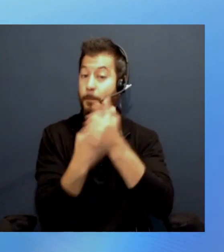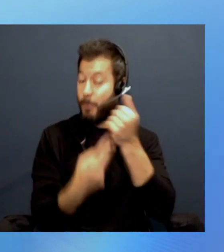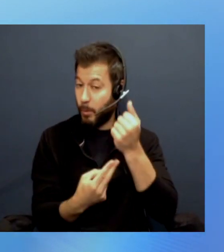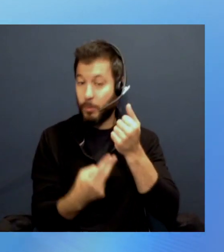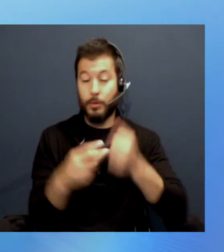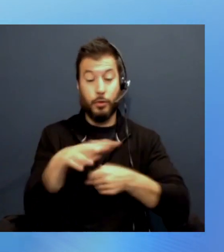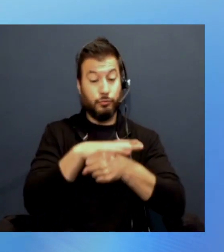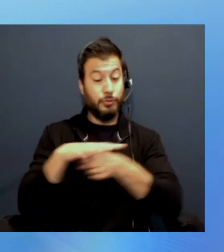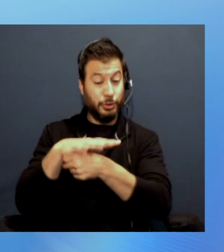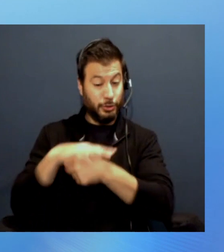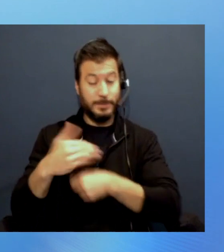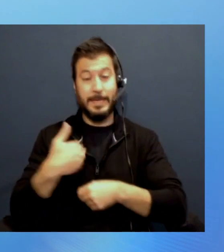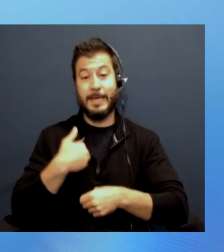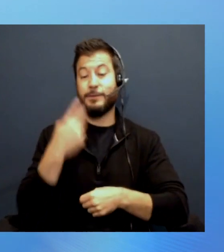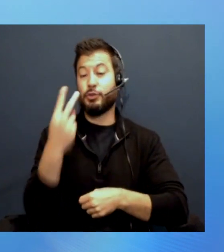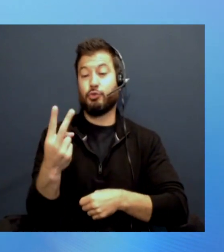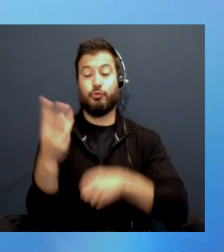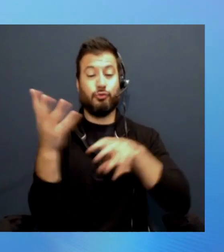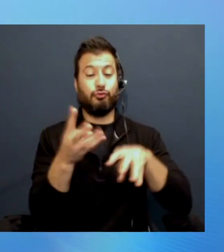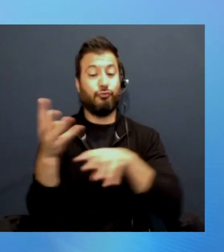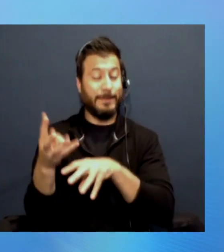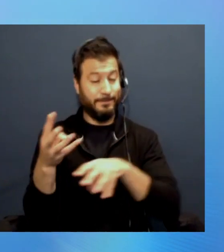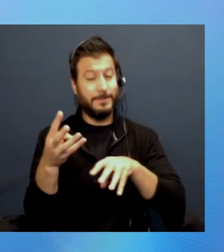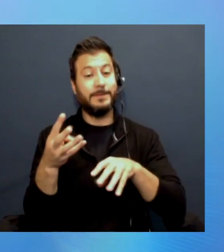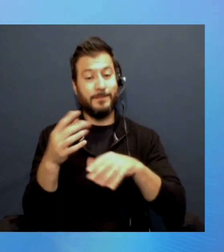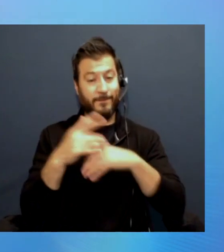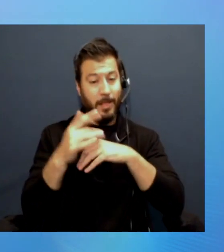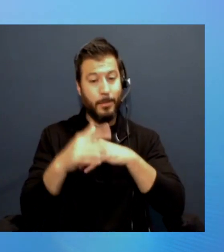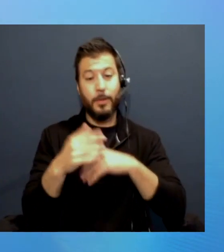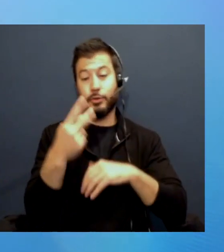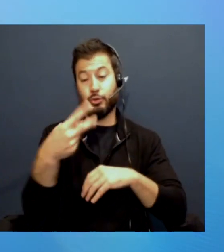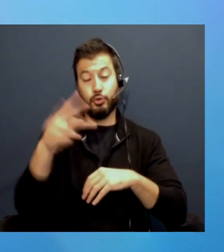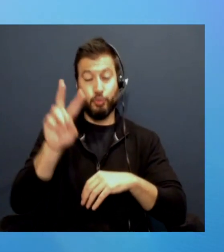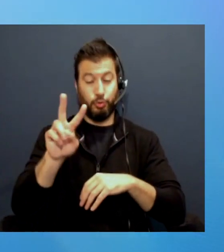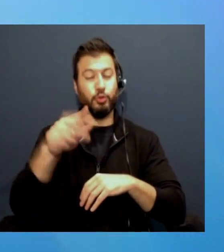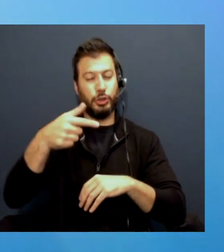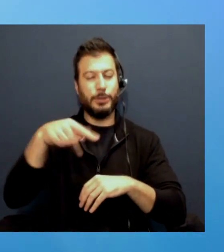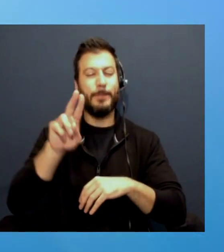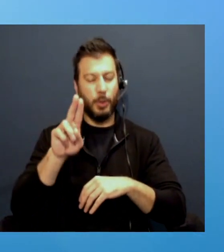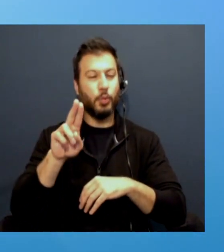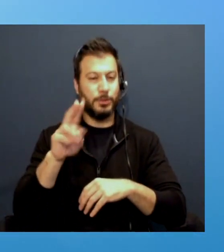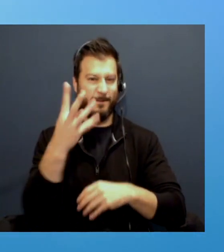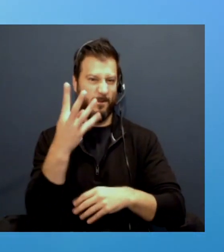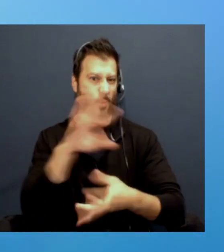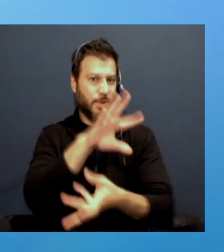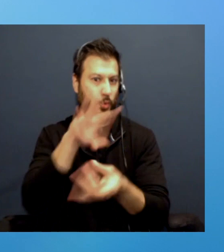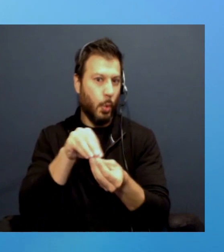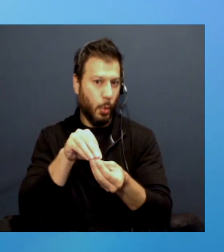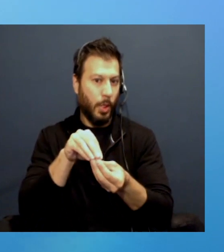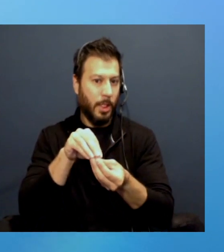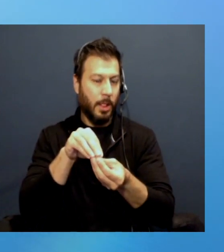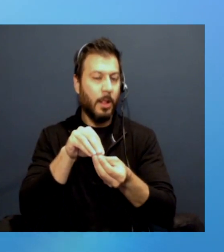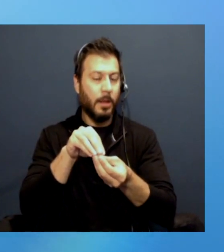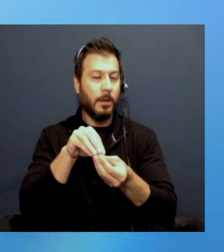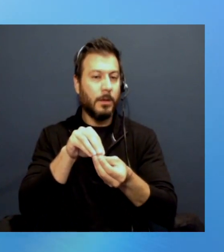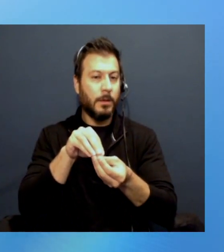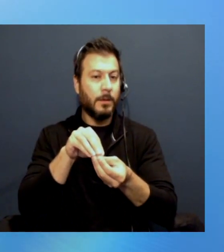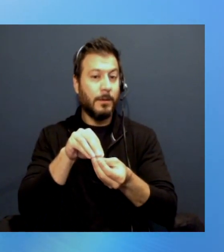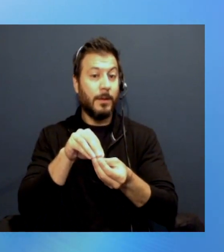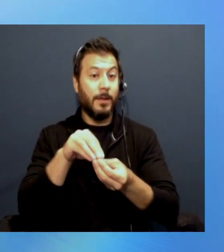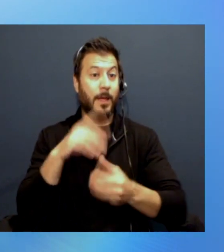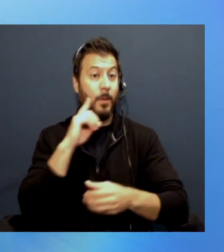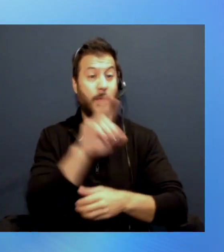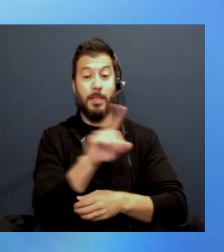US. Both regions have got 2 streams available to them, so 2 GPUs, so 4 in total for this